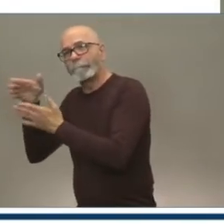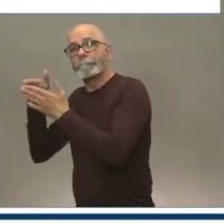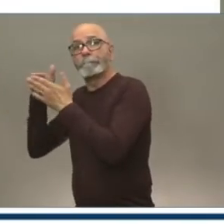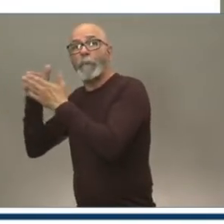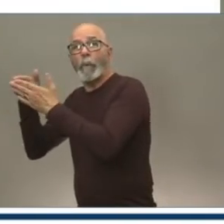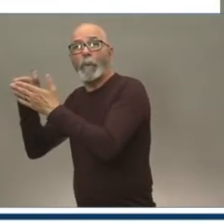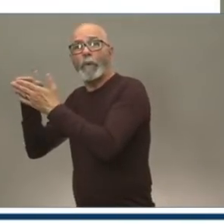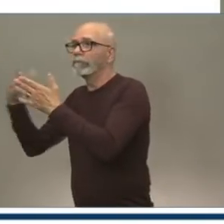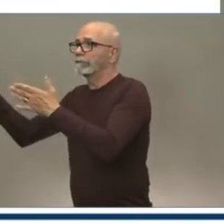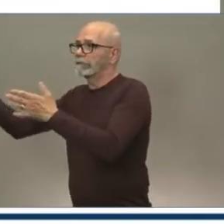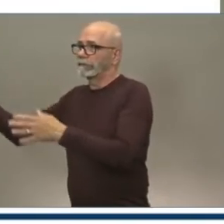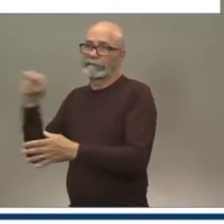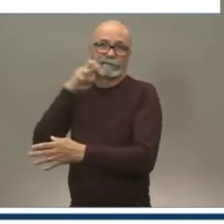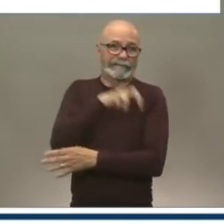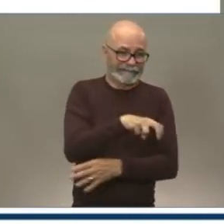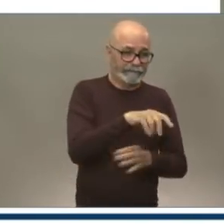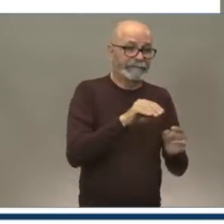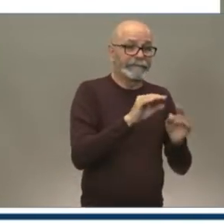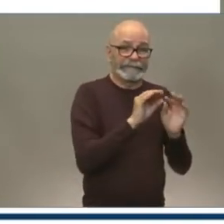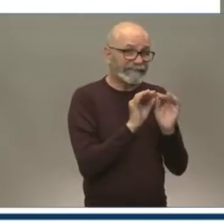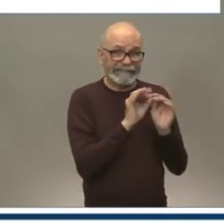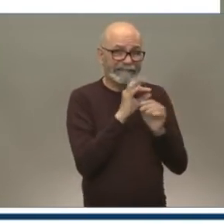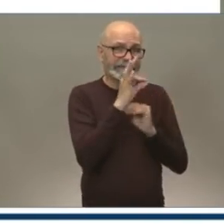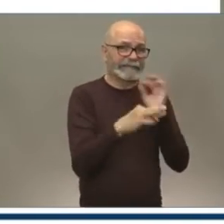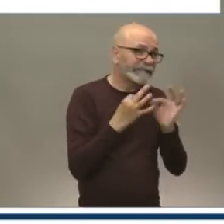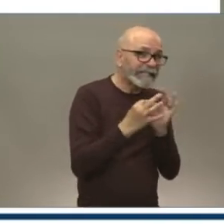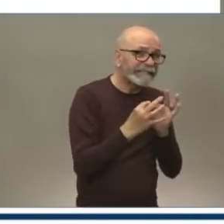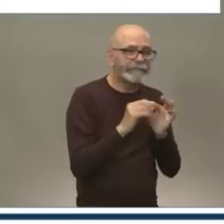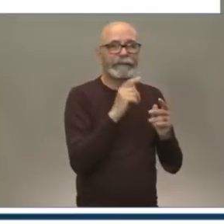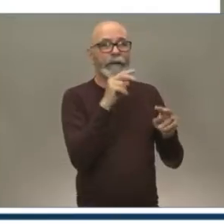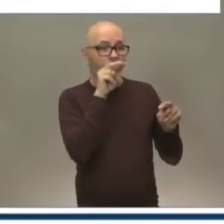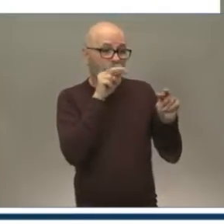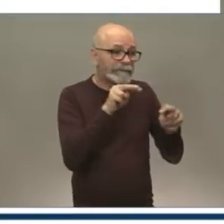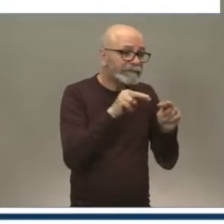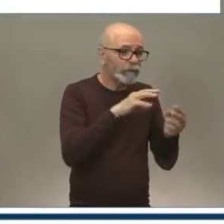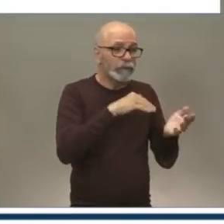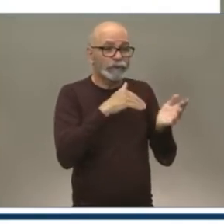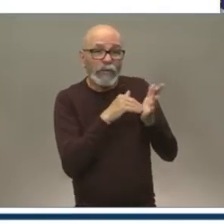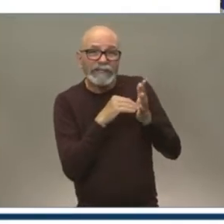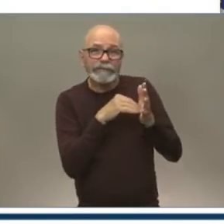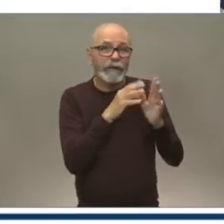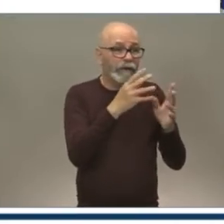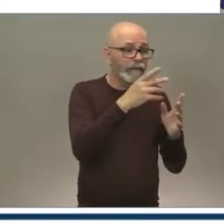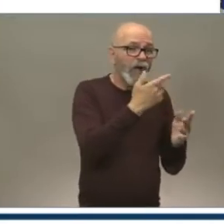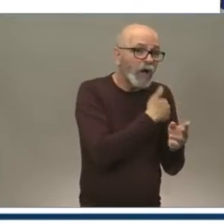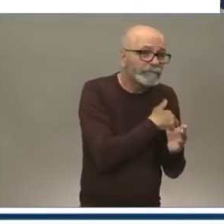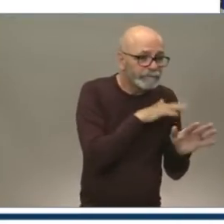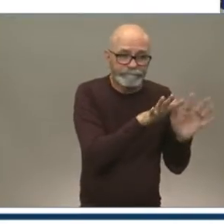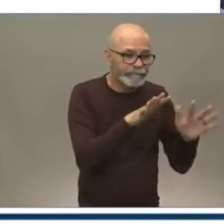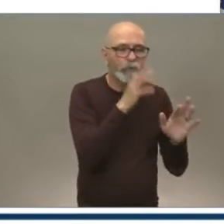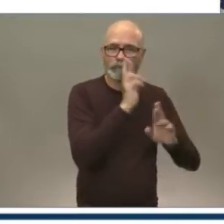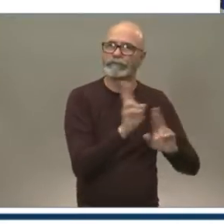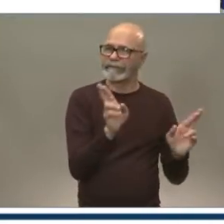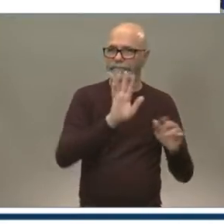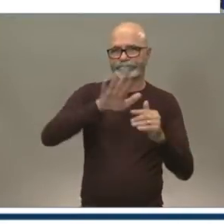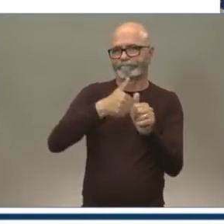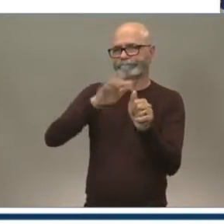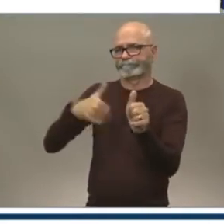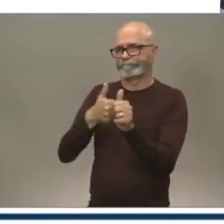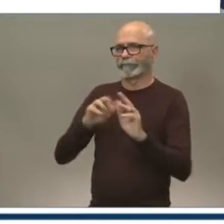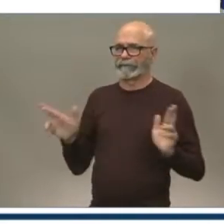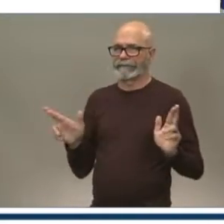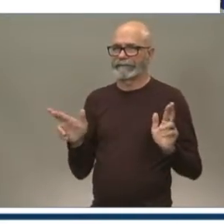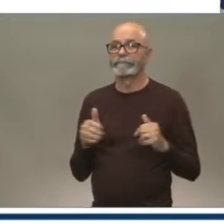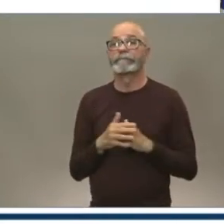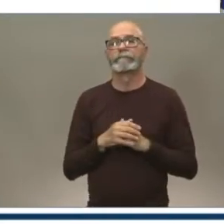with appropriate protocols to receive the medical attention they require. Go ahead with your follow-up, Mike. Premier,